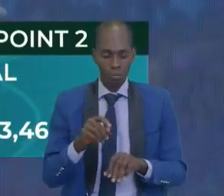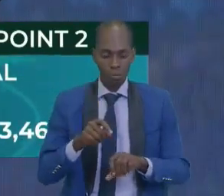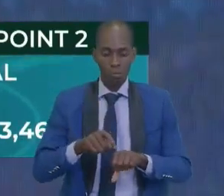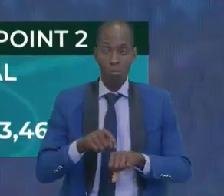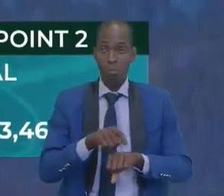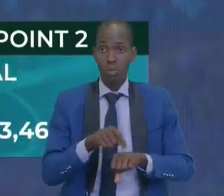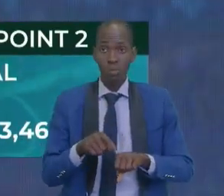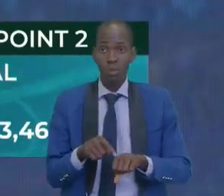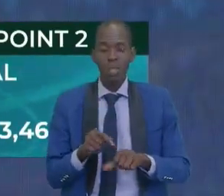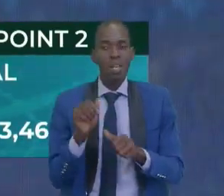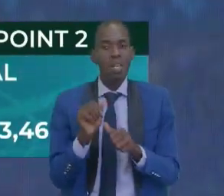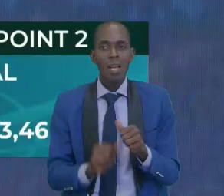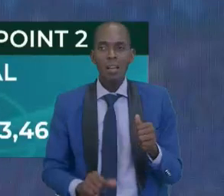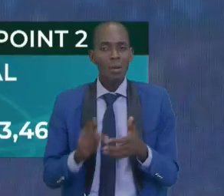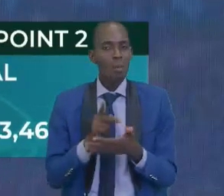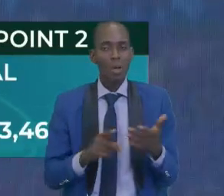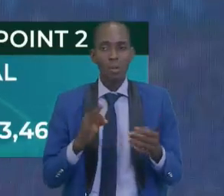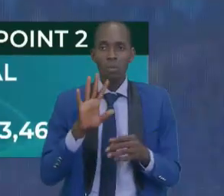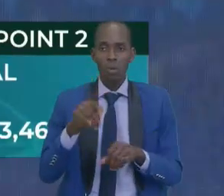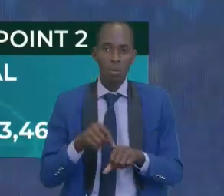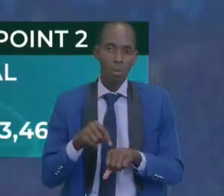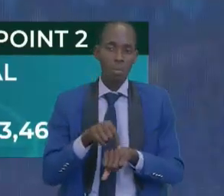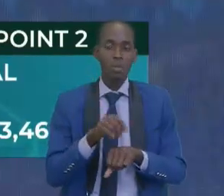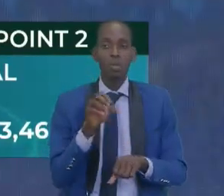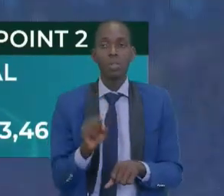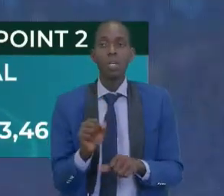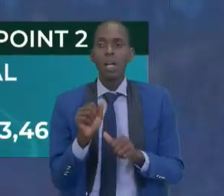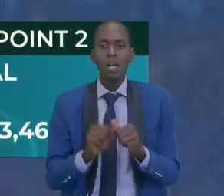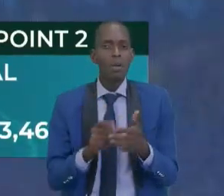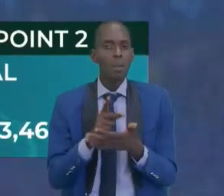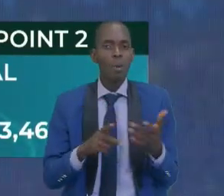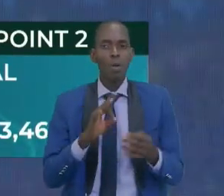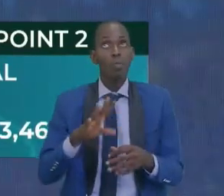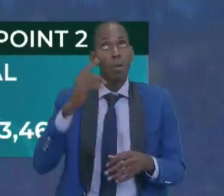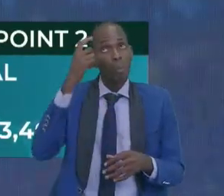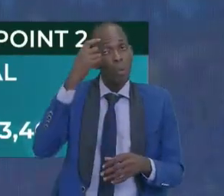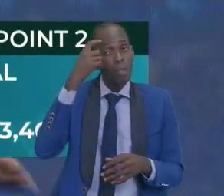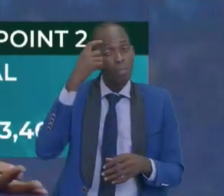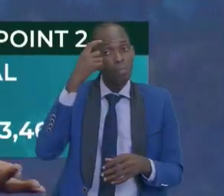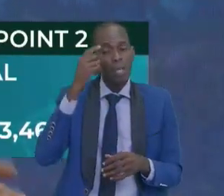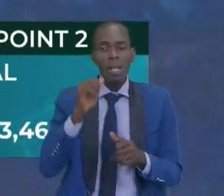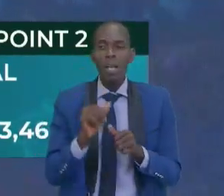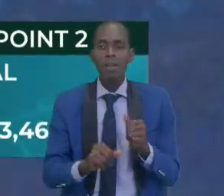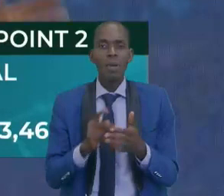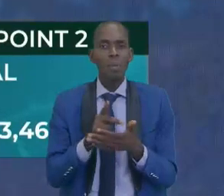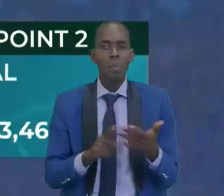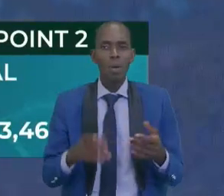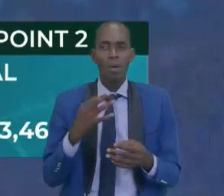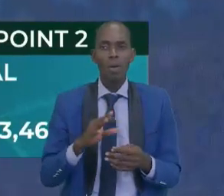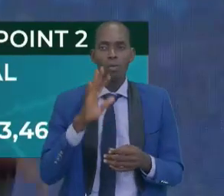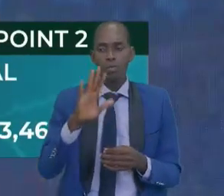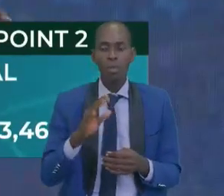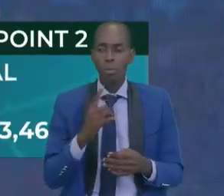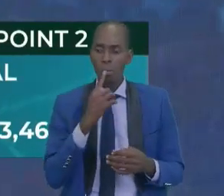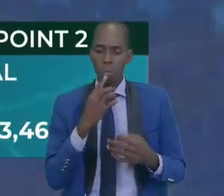every part of your bones, every part of your brain, Every part of your blood